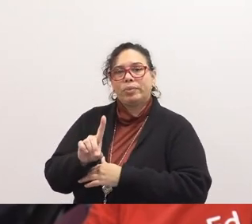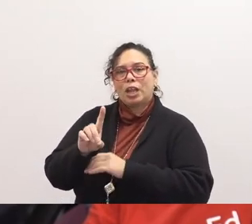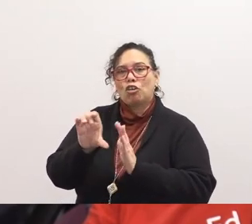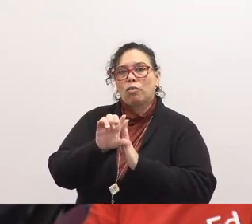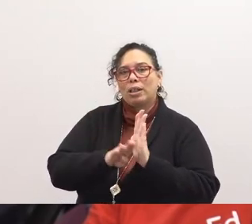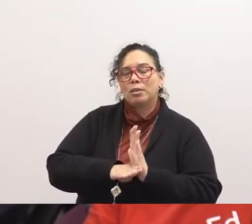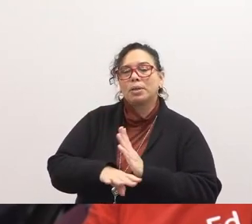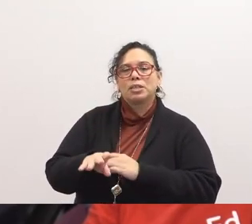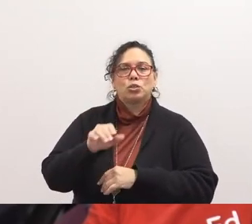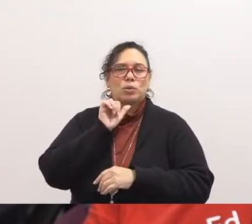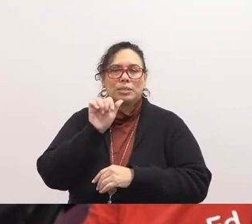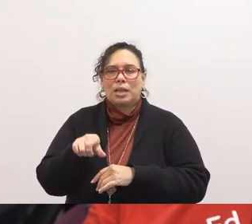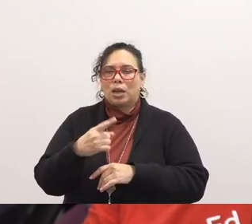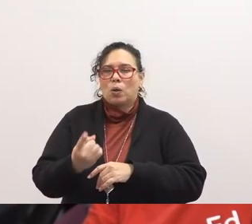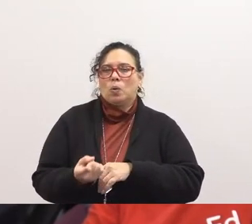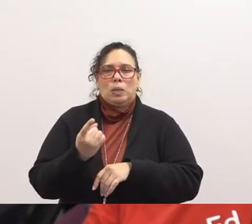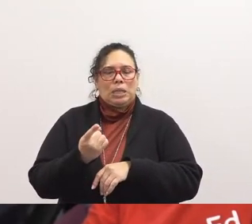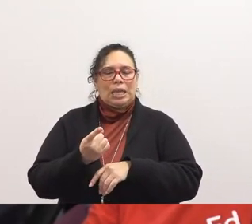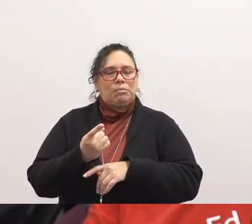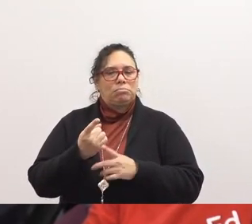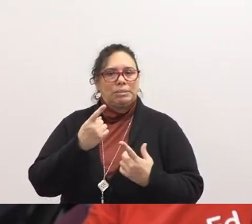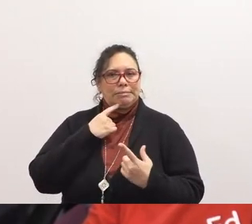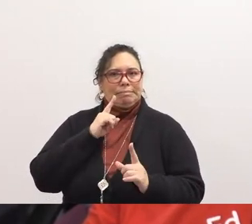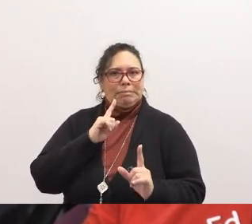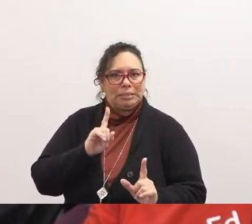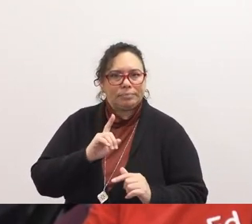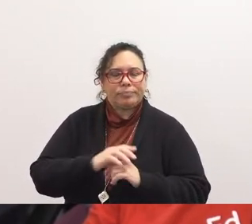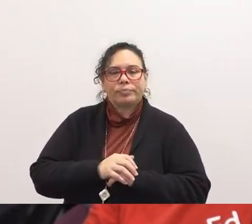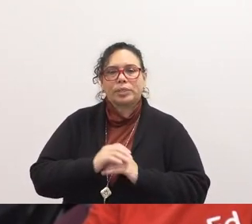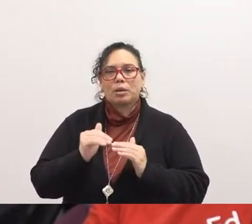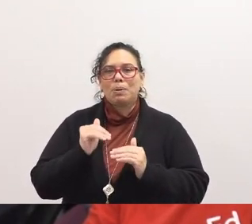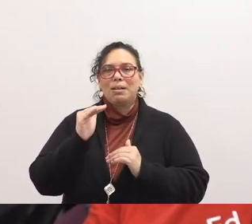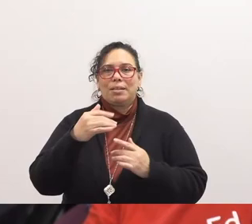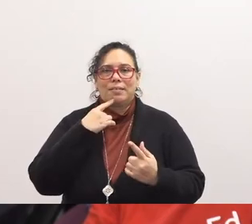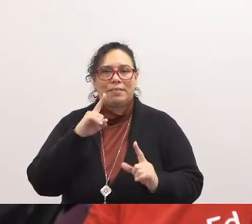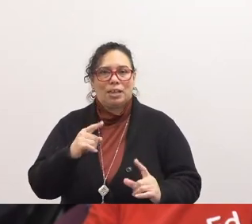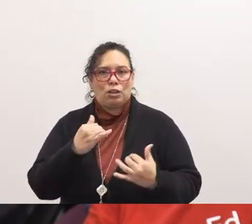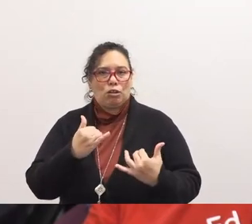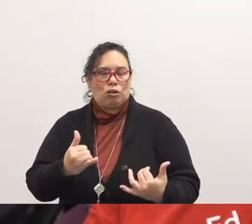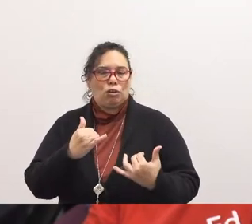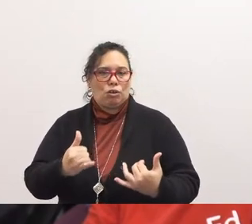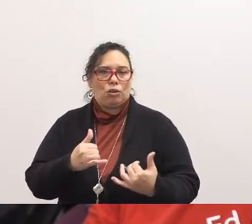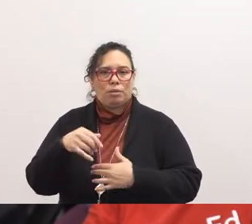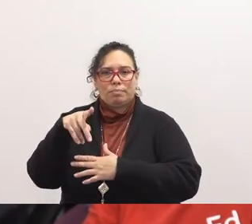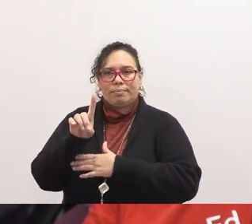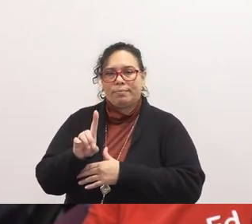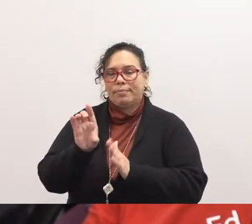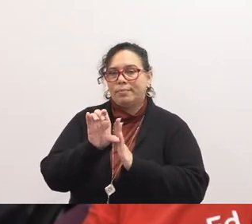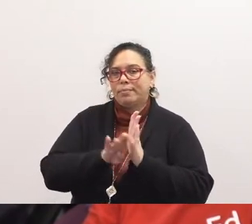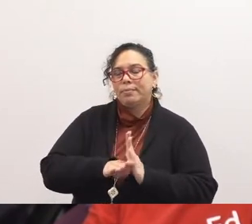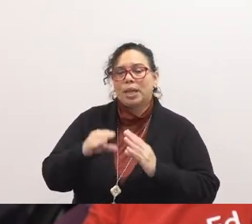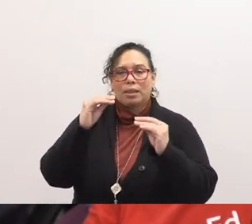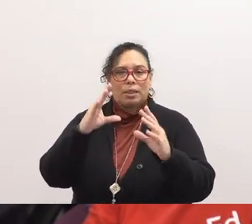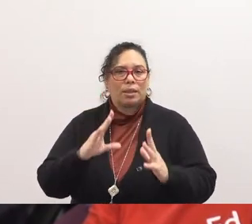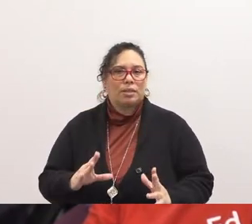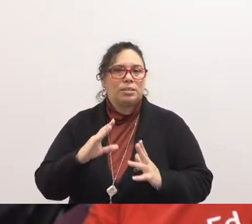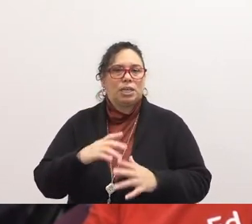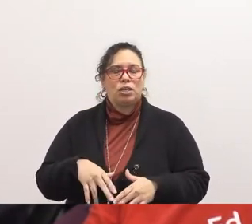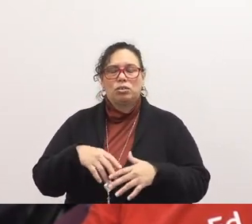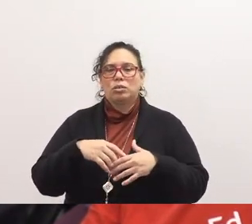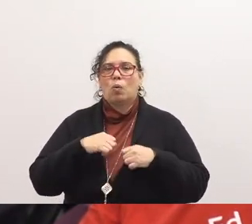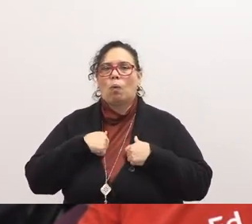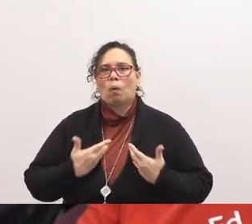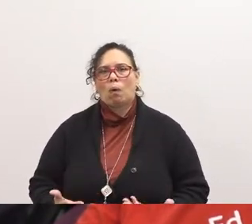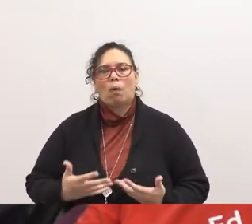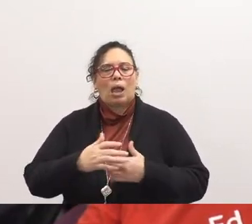professional development is not only time efficient, but effective. Beyond the ineffective nature of the current professional development curriculum, we teachers are stretched too thin already. As a